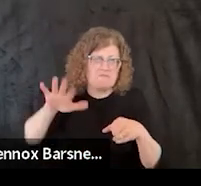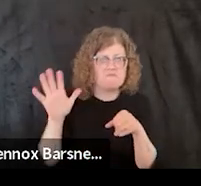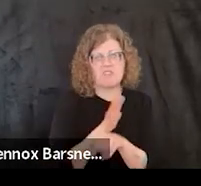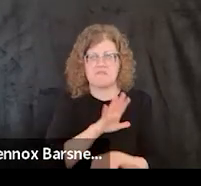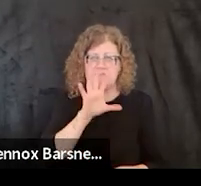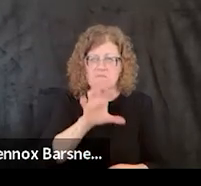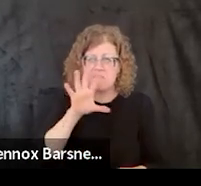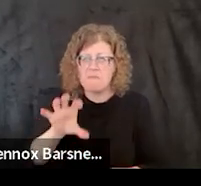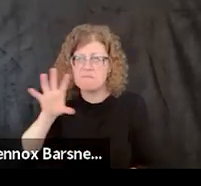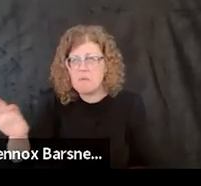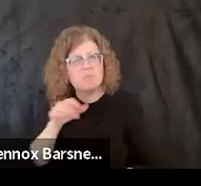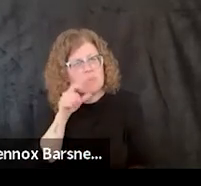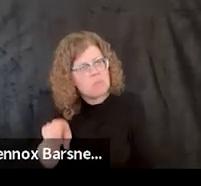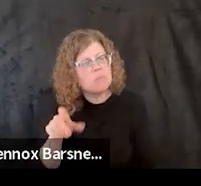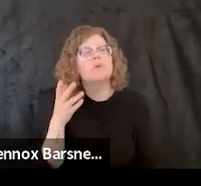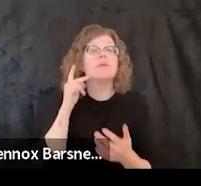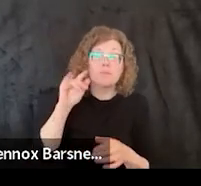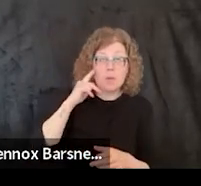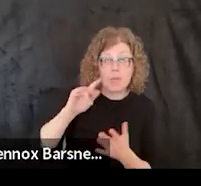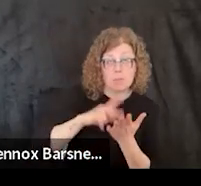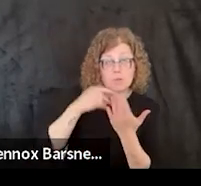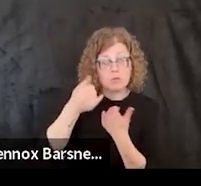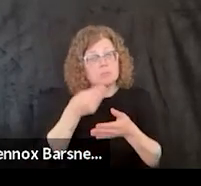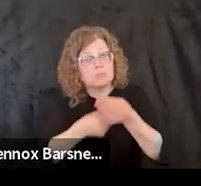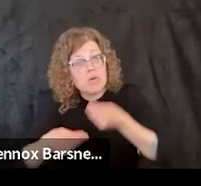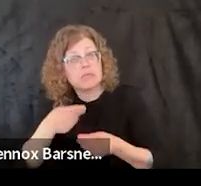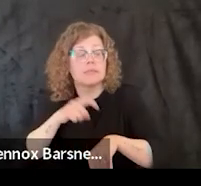budget, timeline, and support material, which I'll go